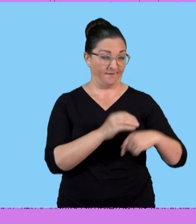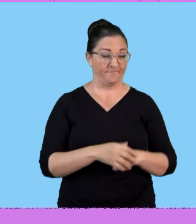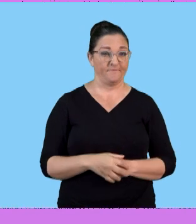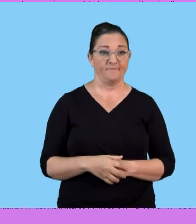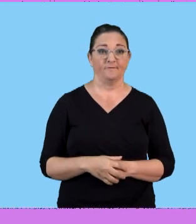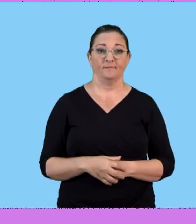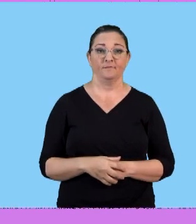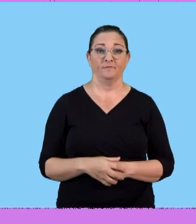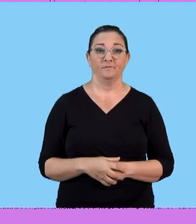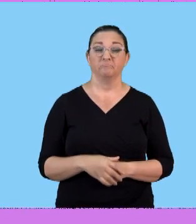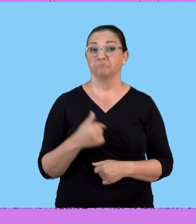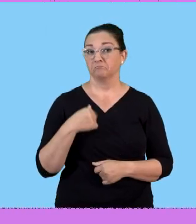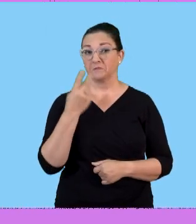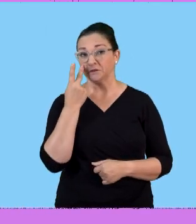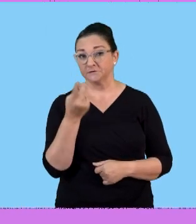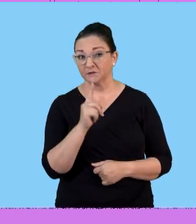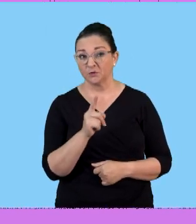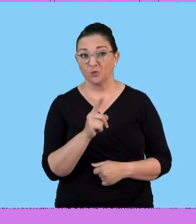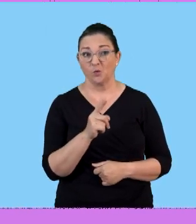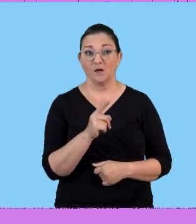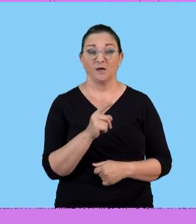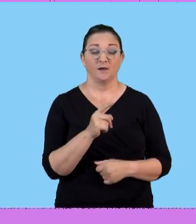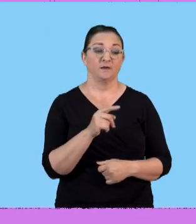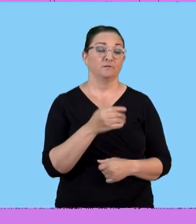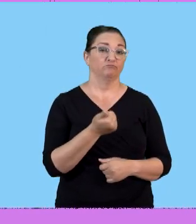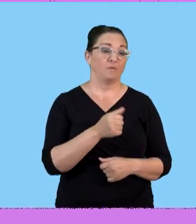1:10 million. I can also see some neighboring